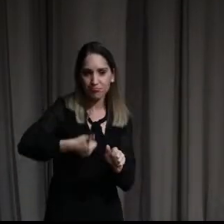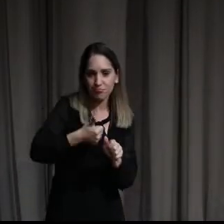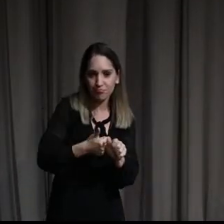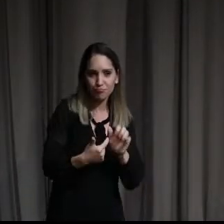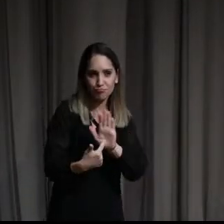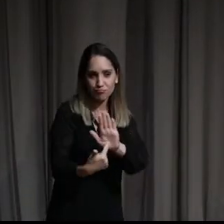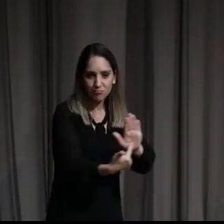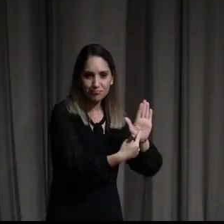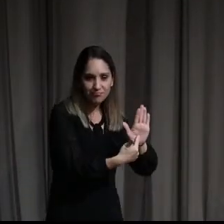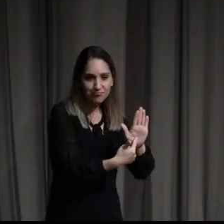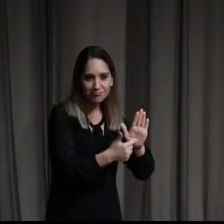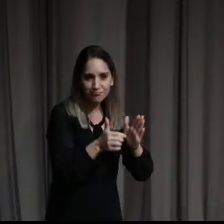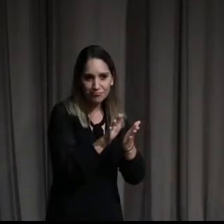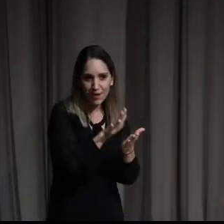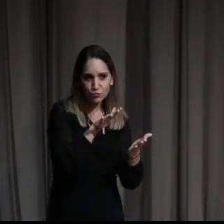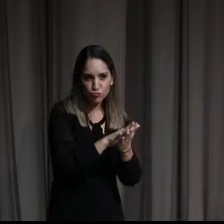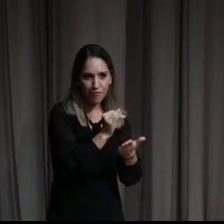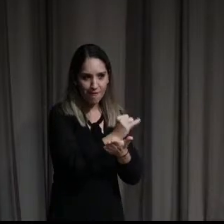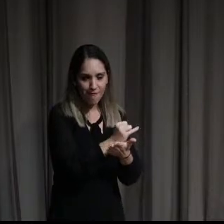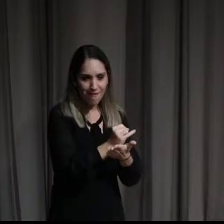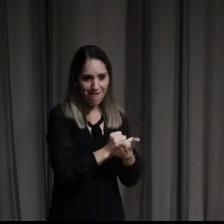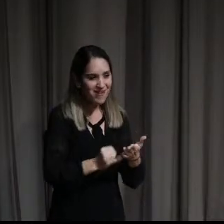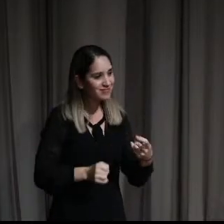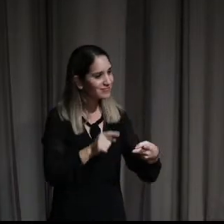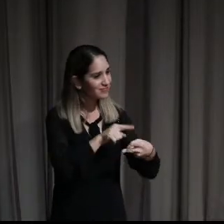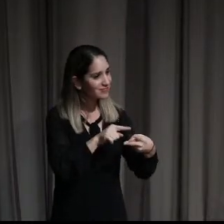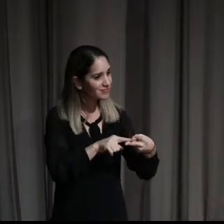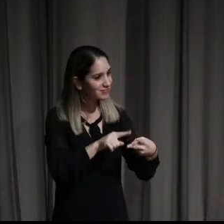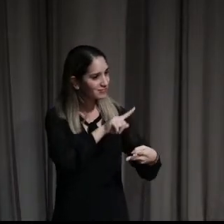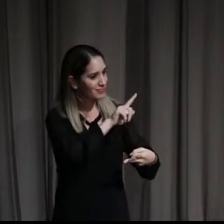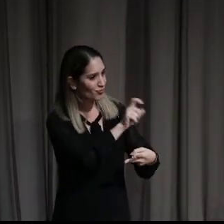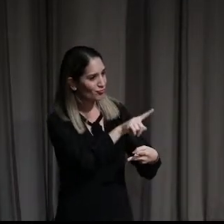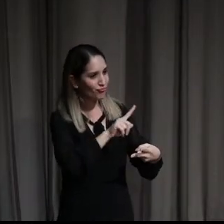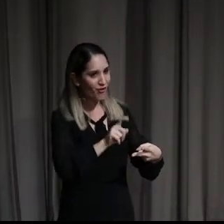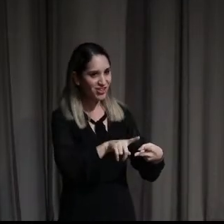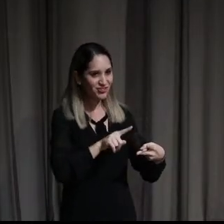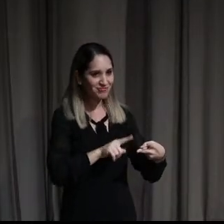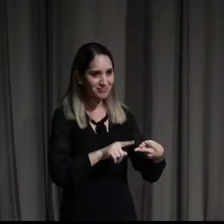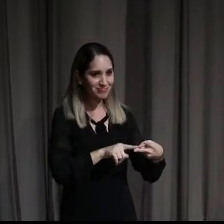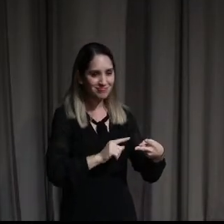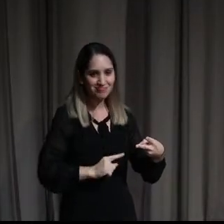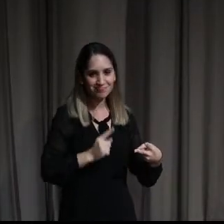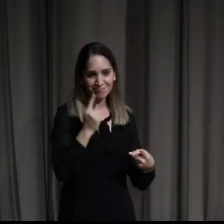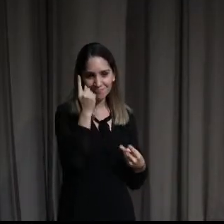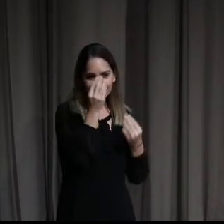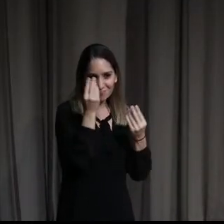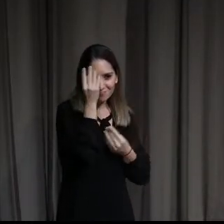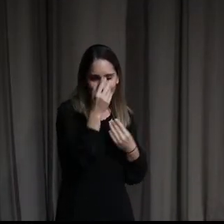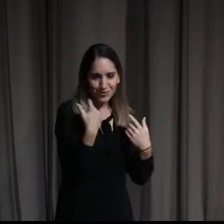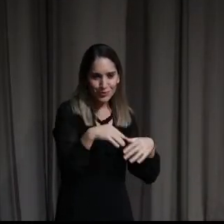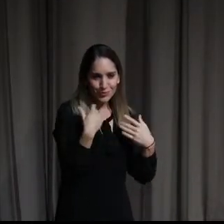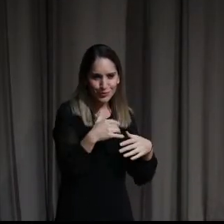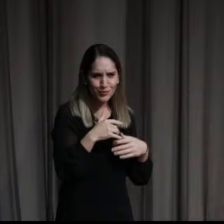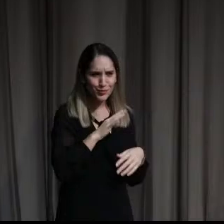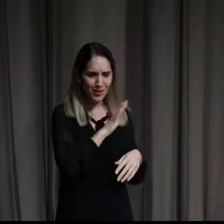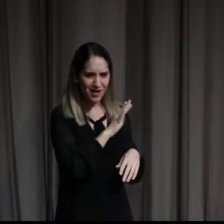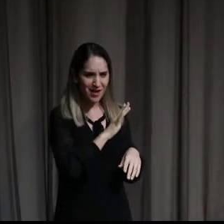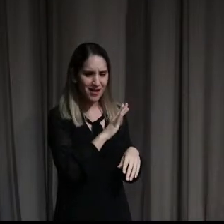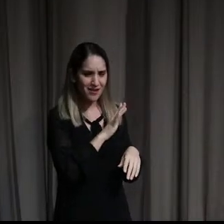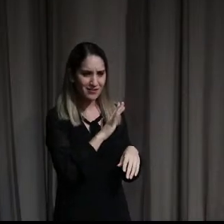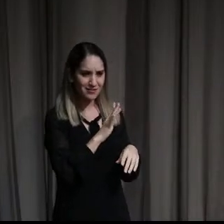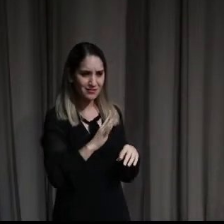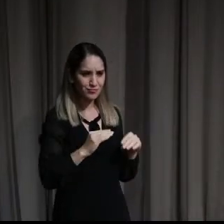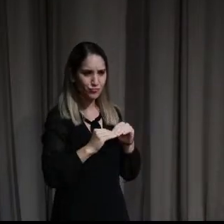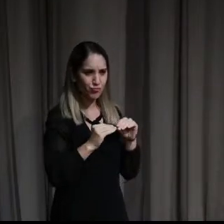we'll start with those very two kind of elemental questions, because I think this is very close to the iconography